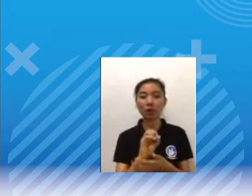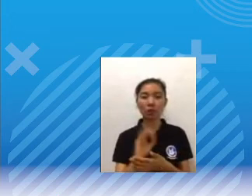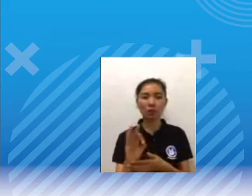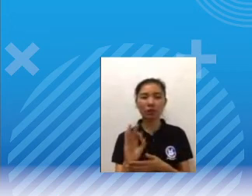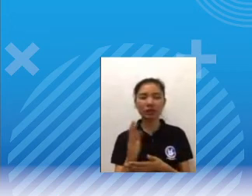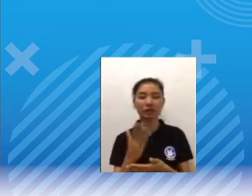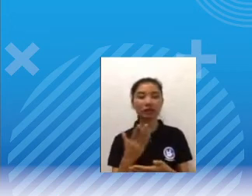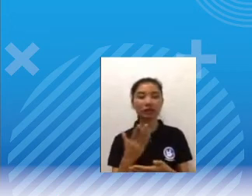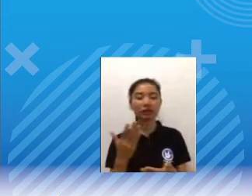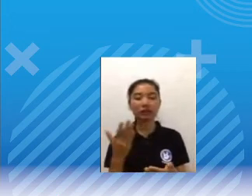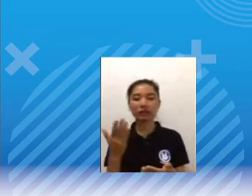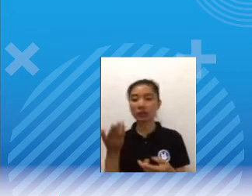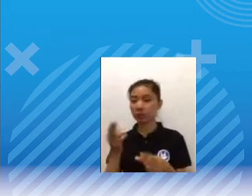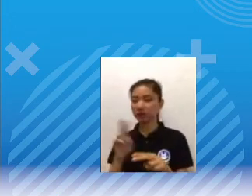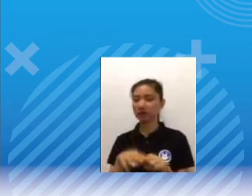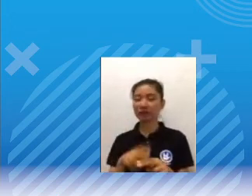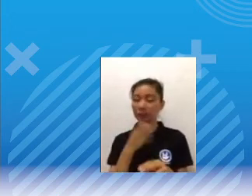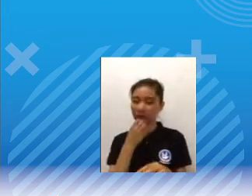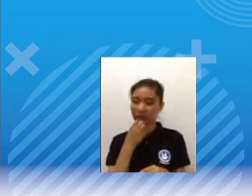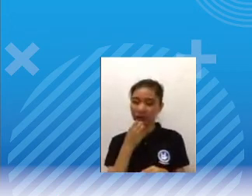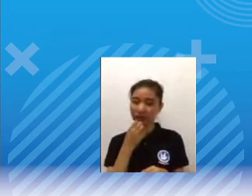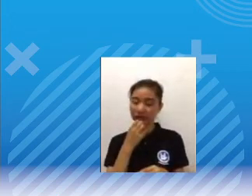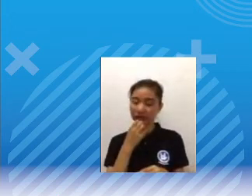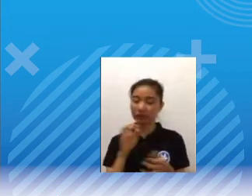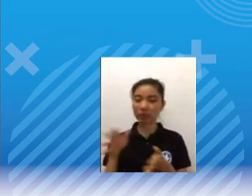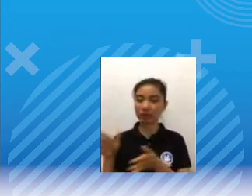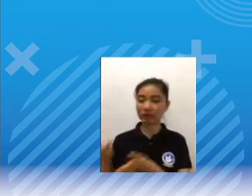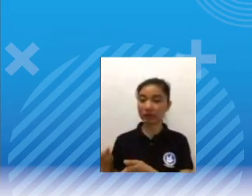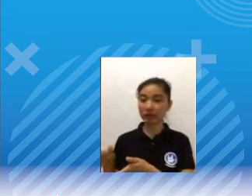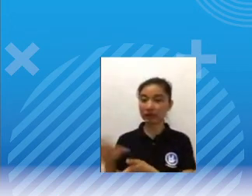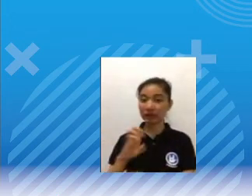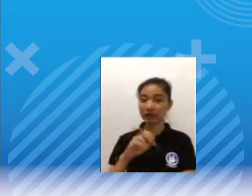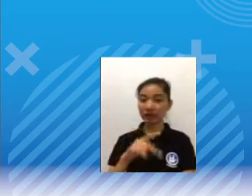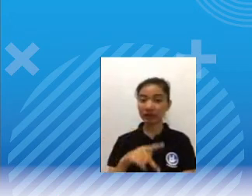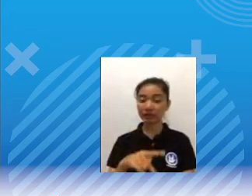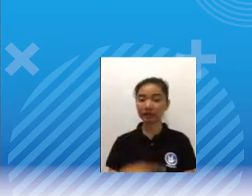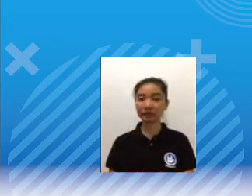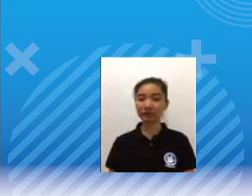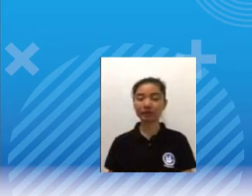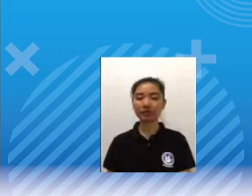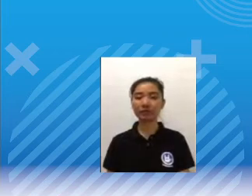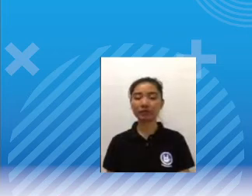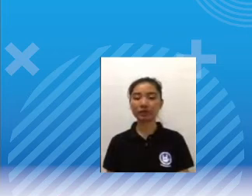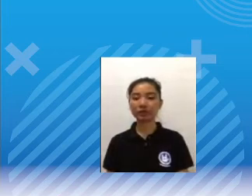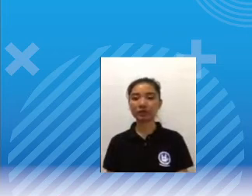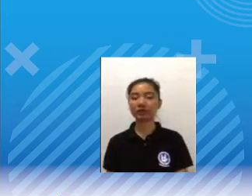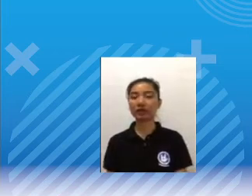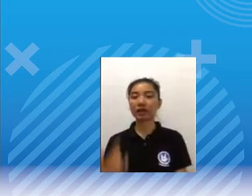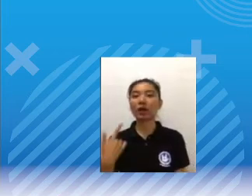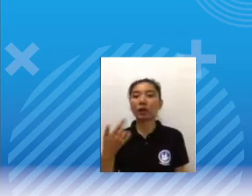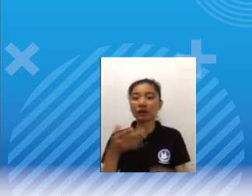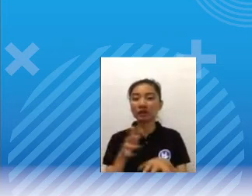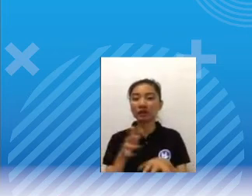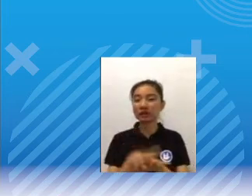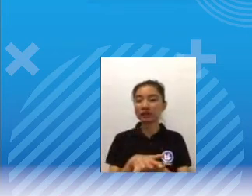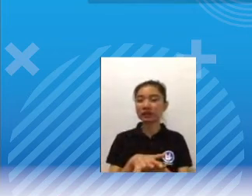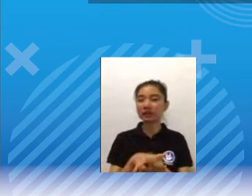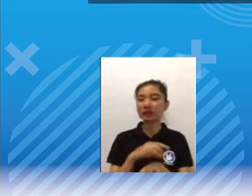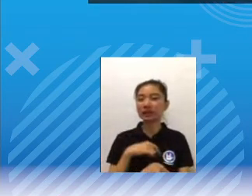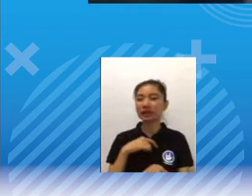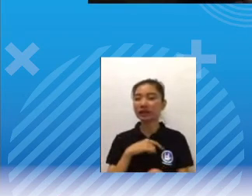para kumain ng itatabi muna yung cellphone natin, no? So may halong guilt at parang